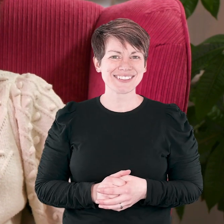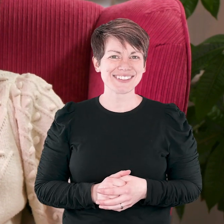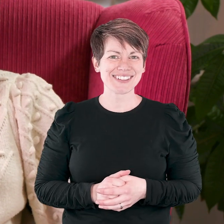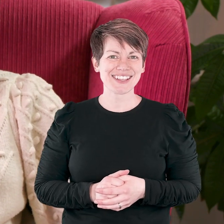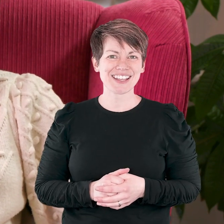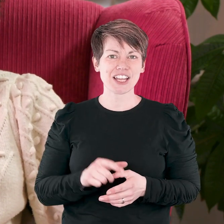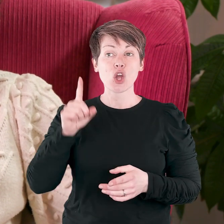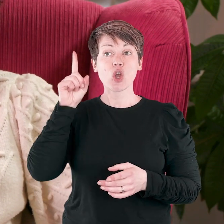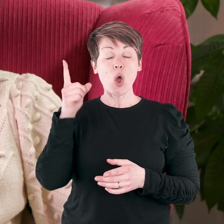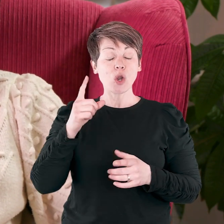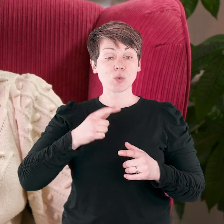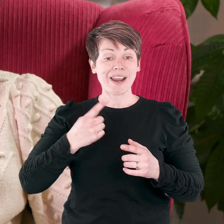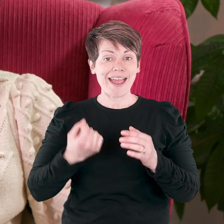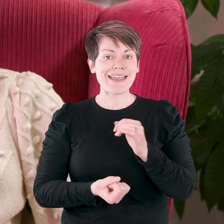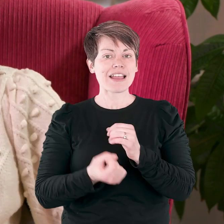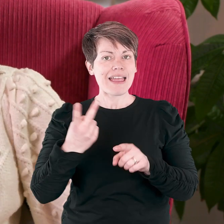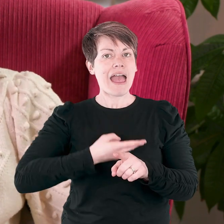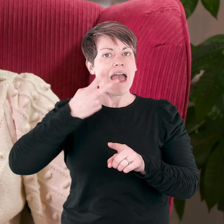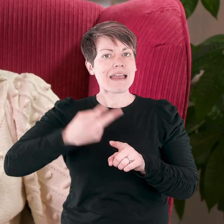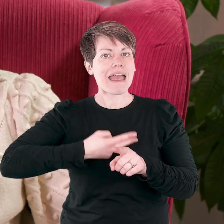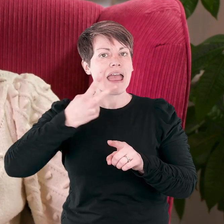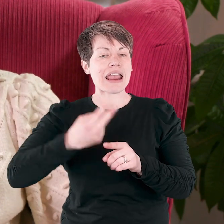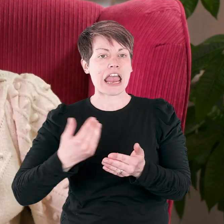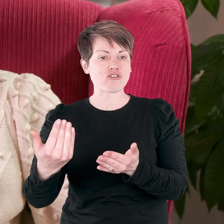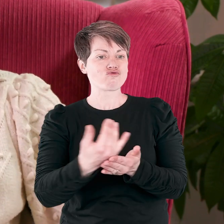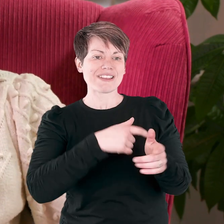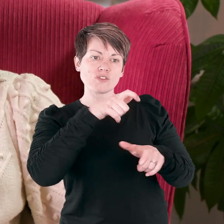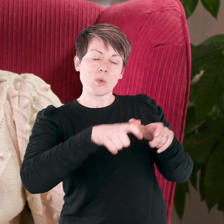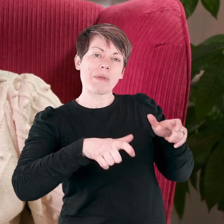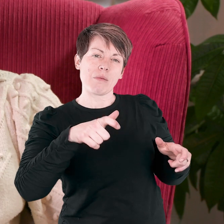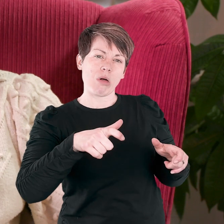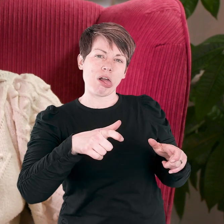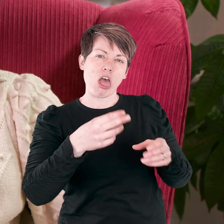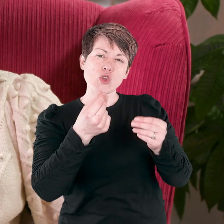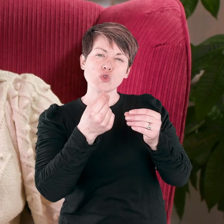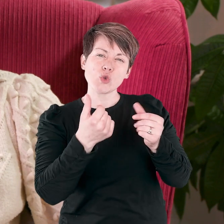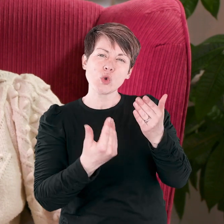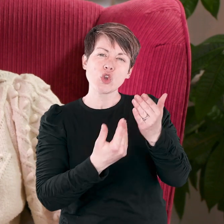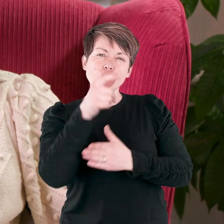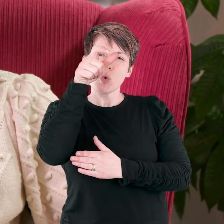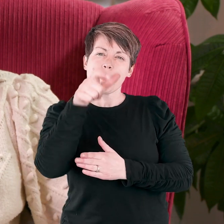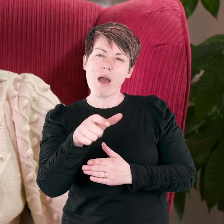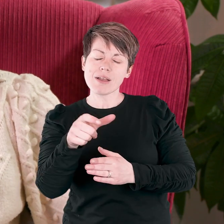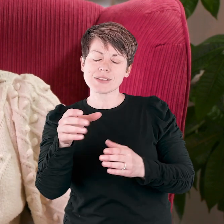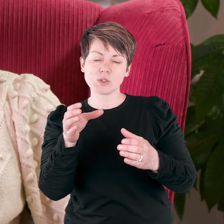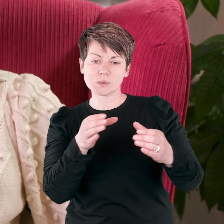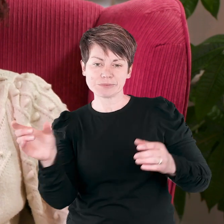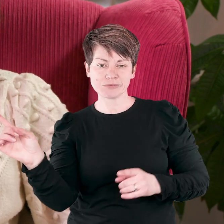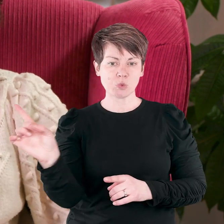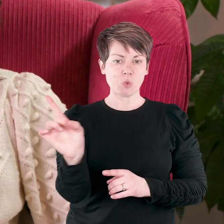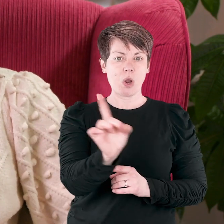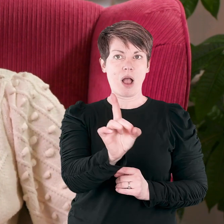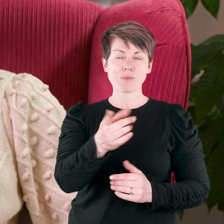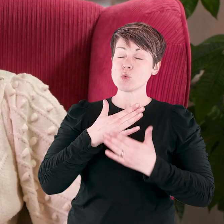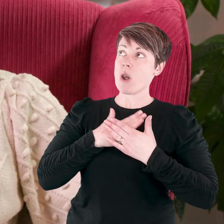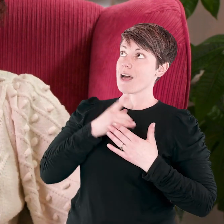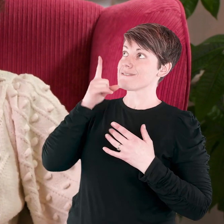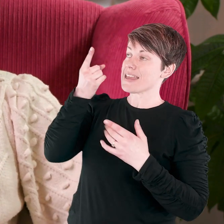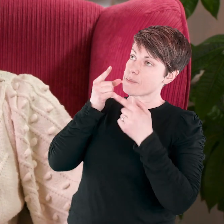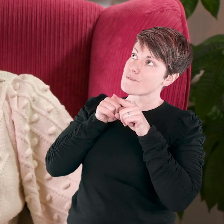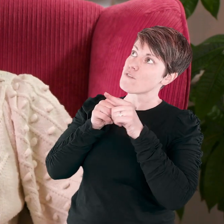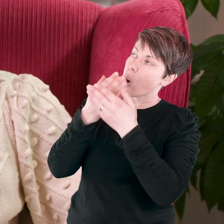God would keep on rescuing his people, and the time was coming when God would send another brave hero like Daniel, who would love